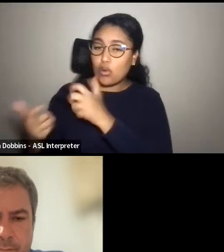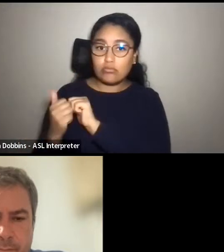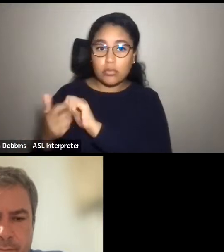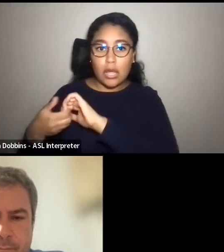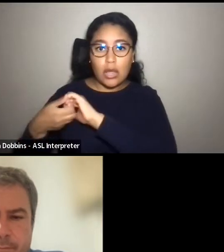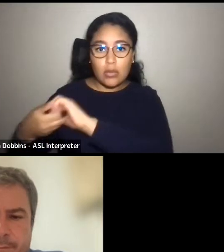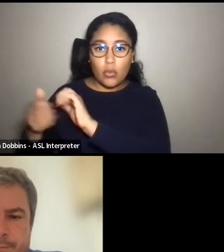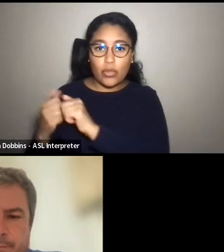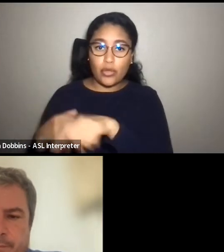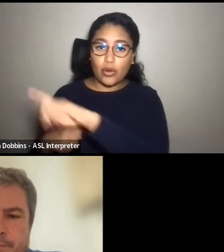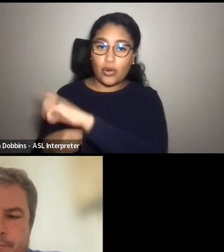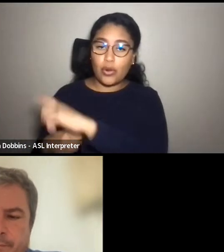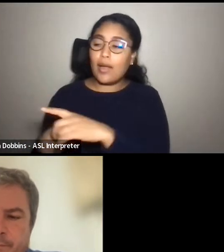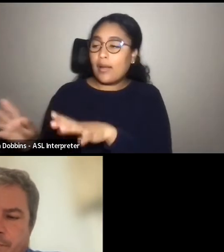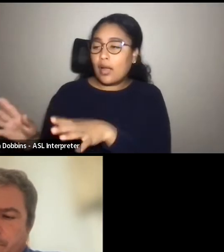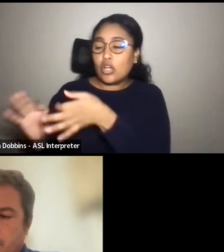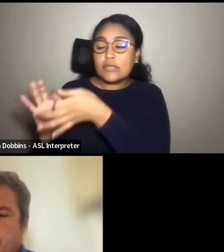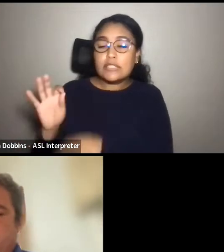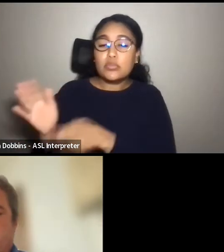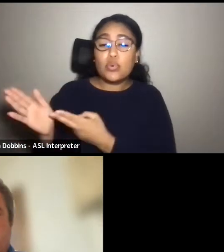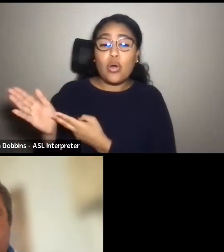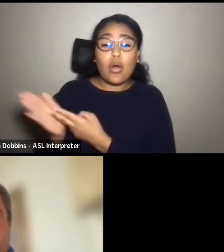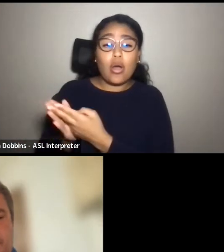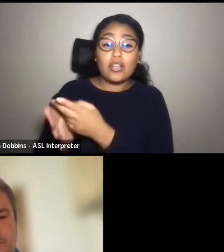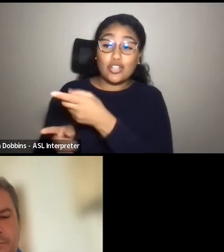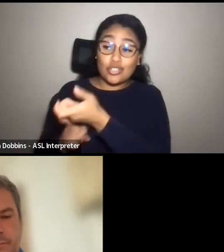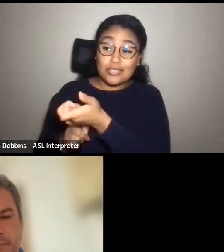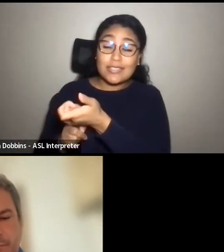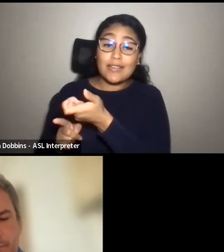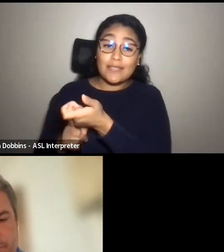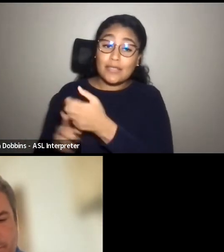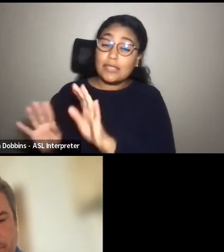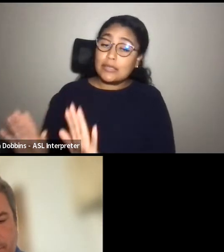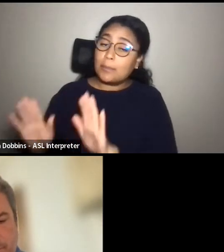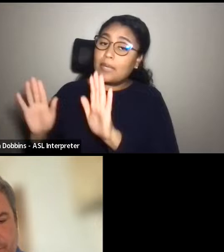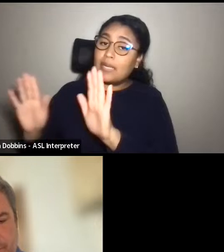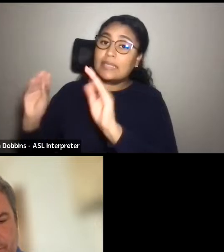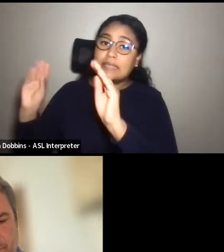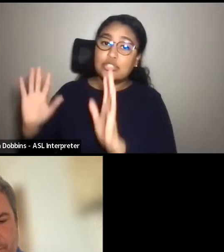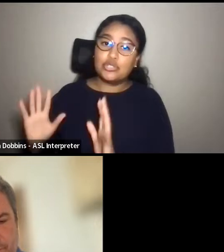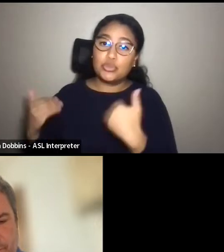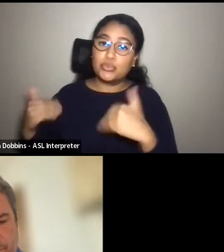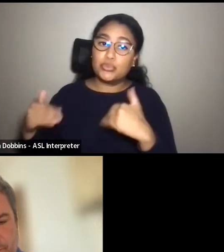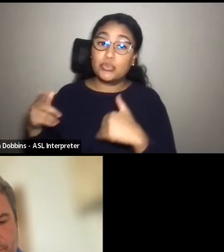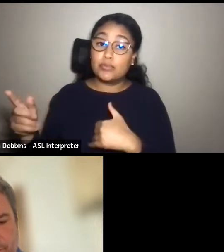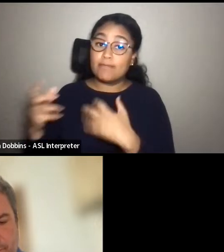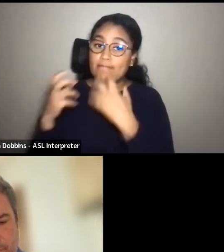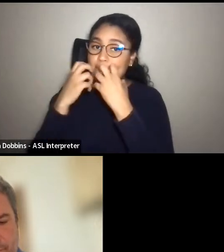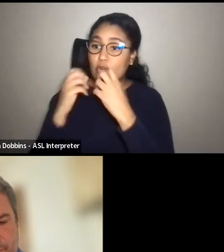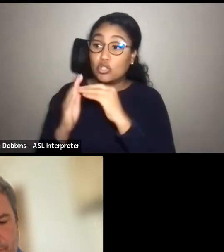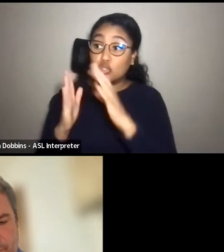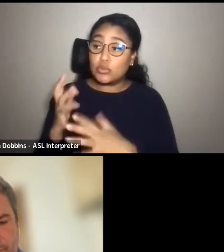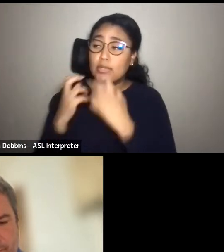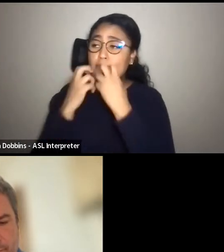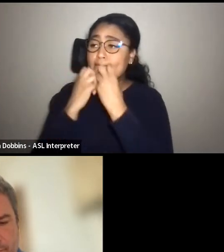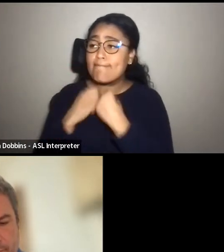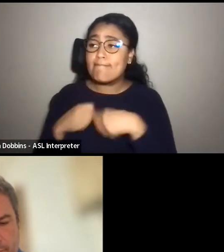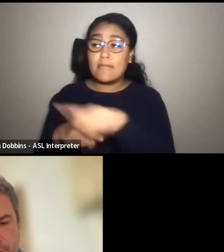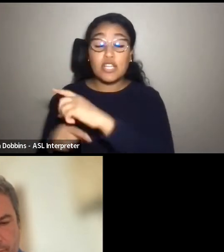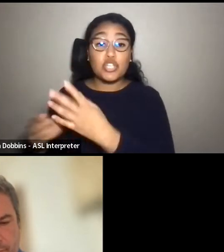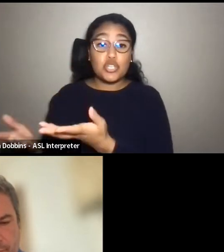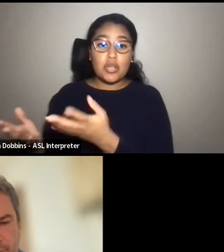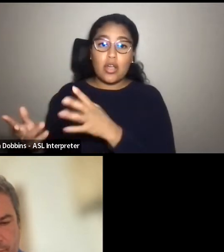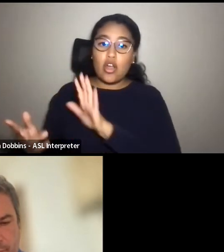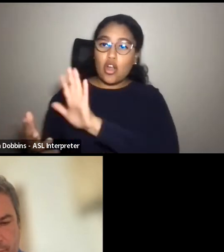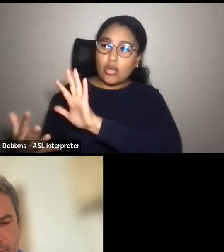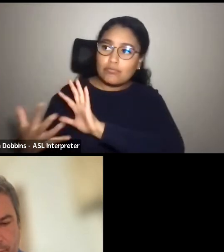I can attest to the simple truth that she is an amazing teacher. Loved by her students, she brings an energy